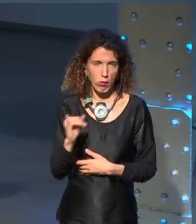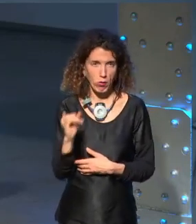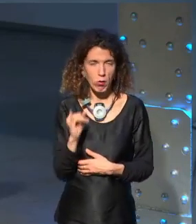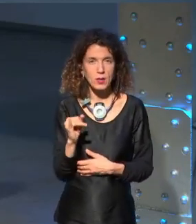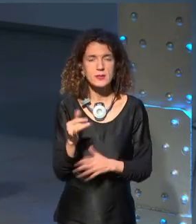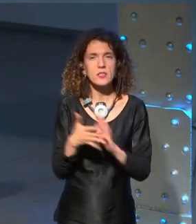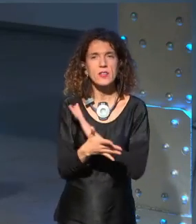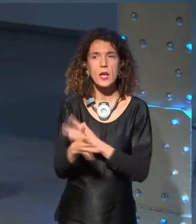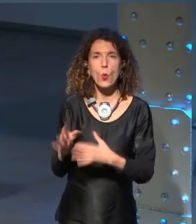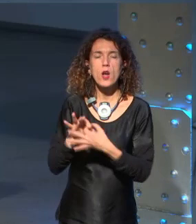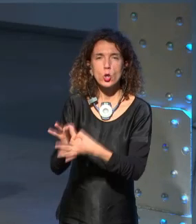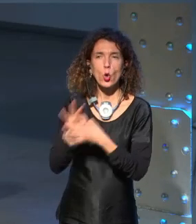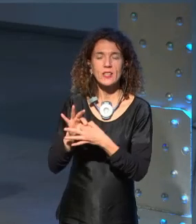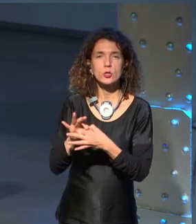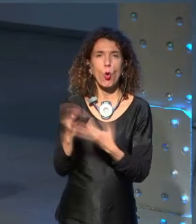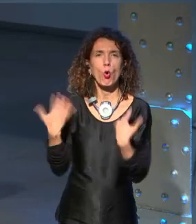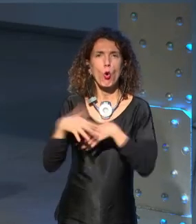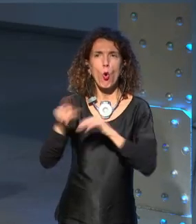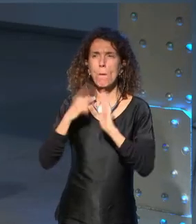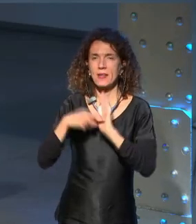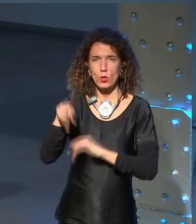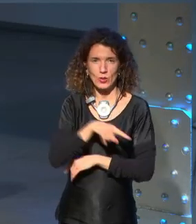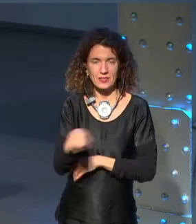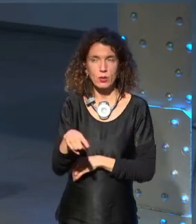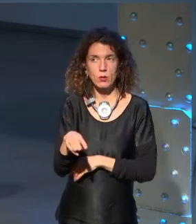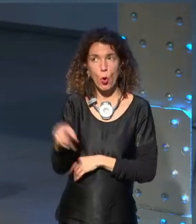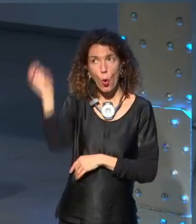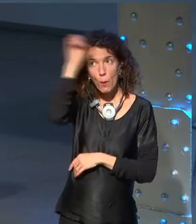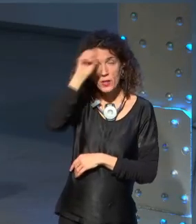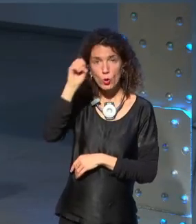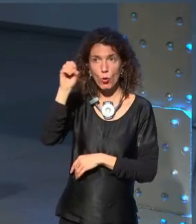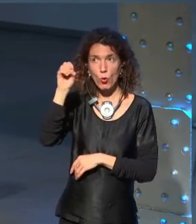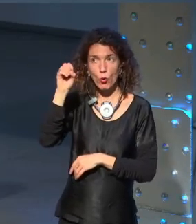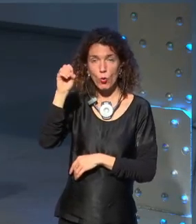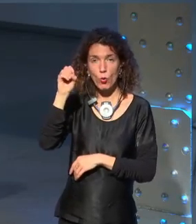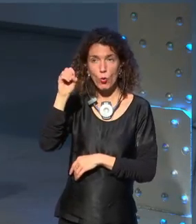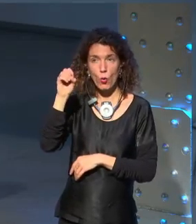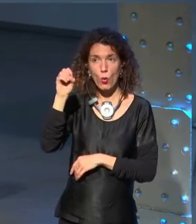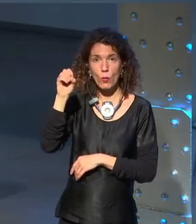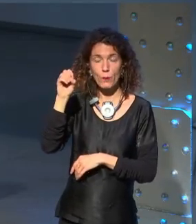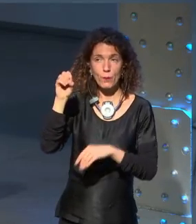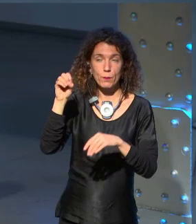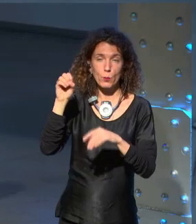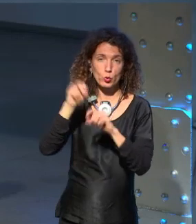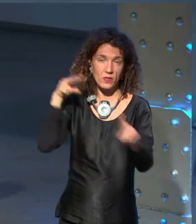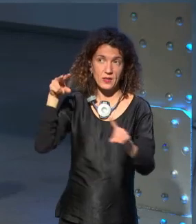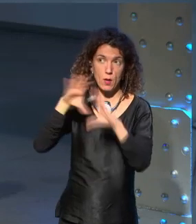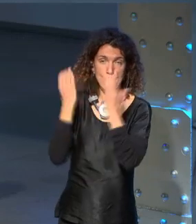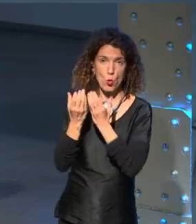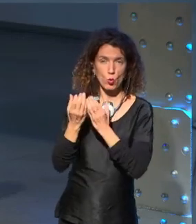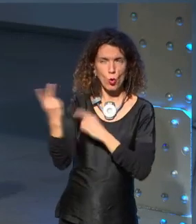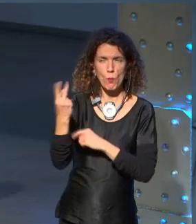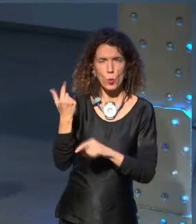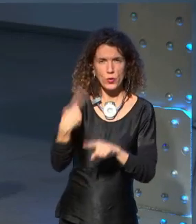think, and how how we perceive the world, and what we think is important. That's the link. Dave has a bunch of